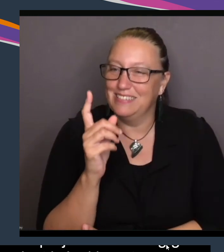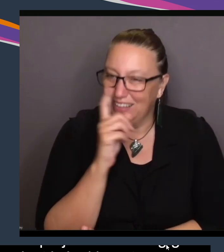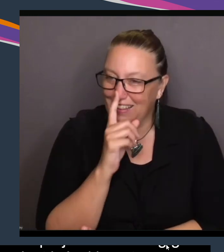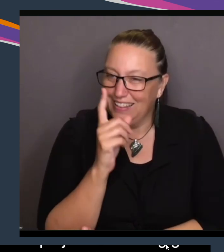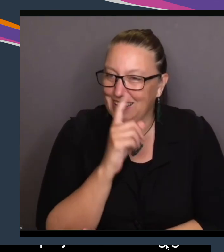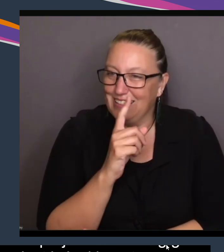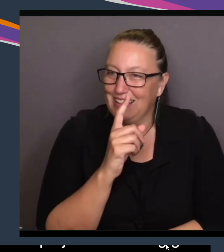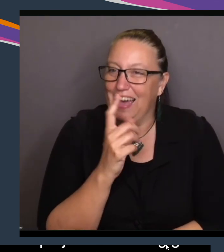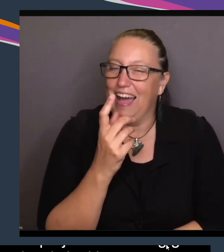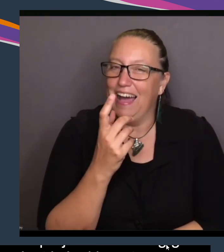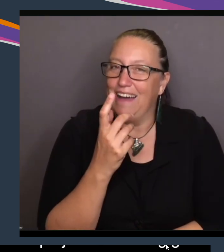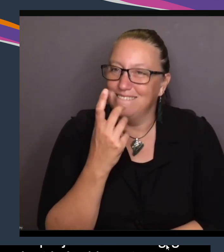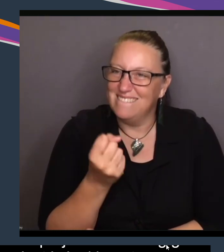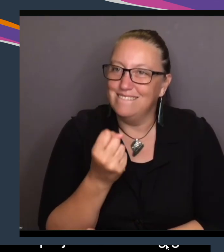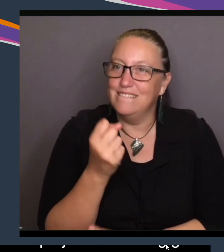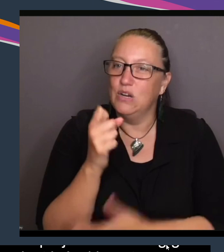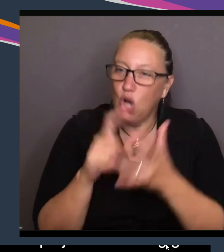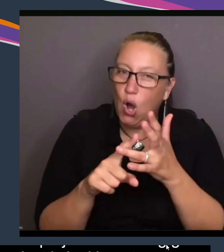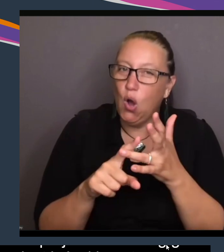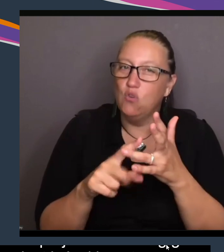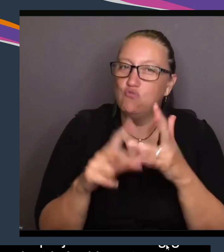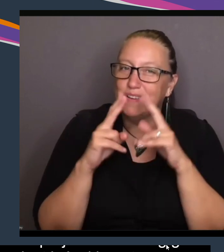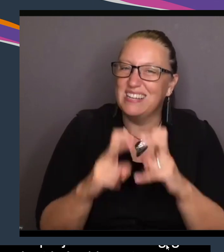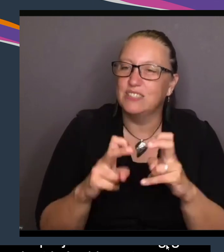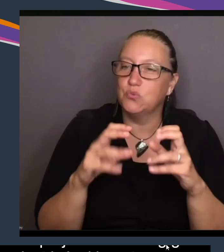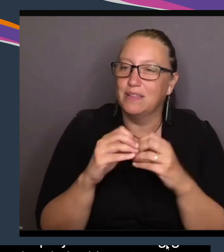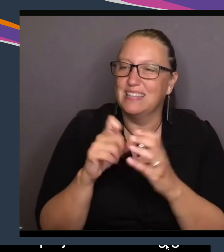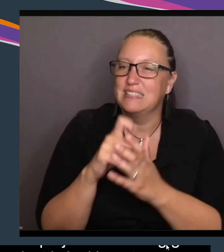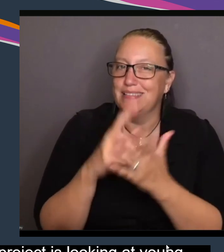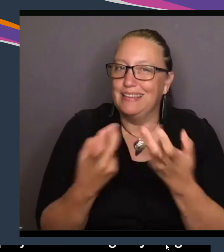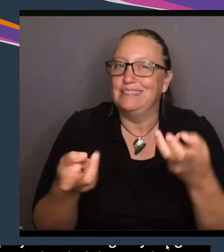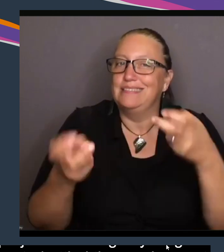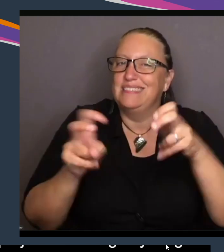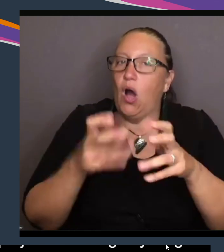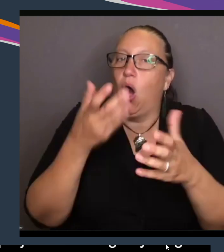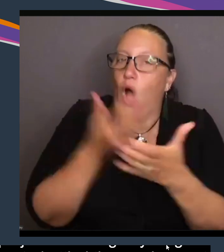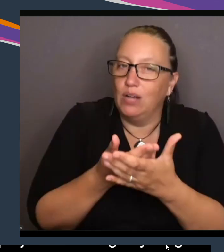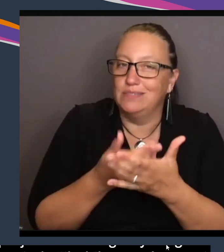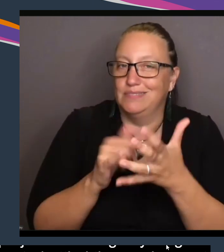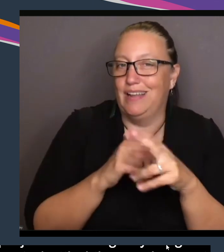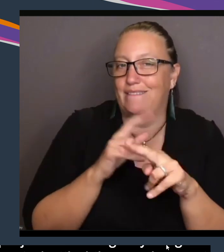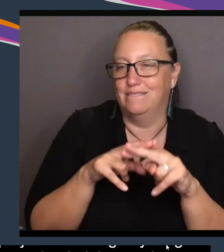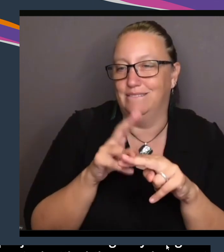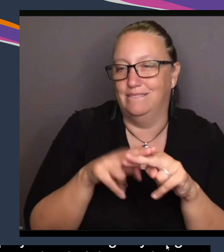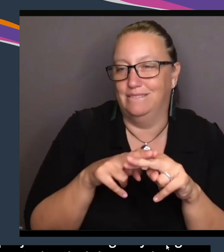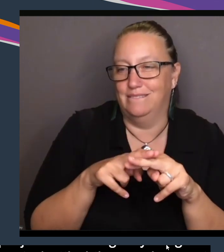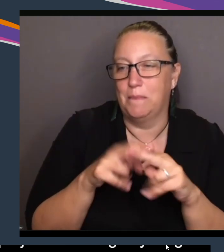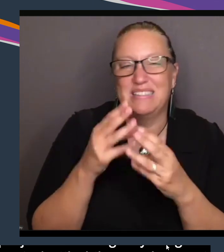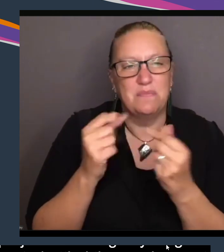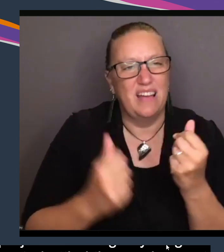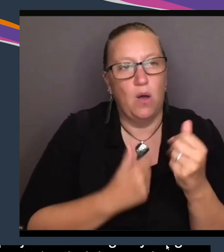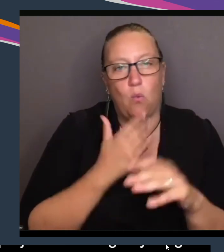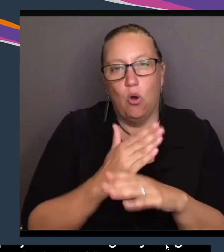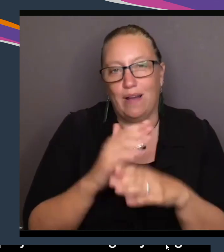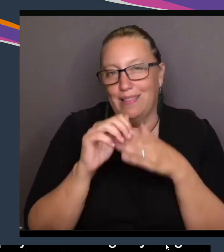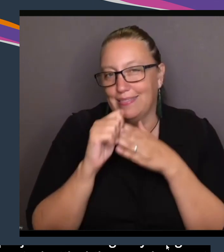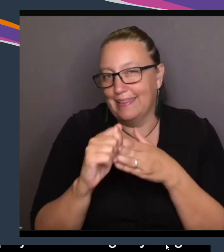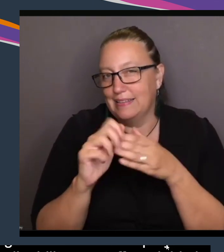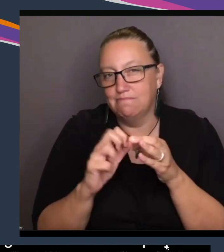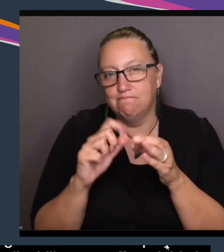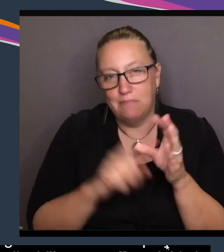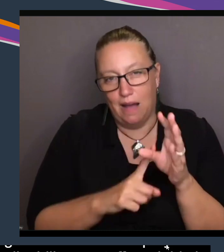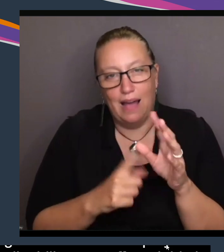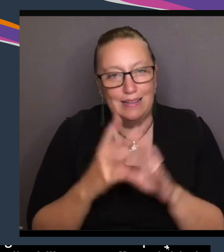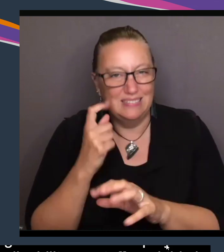with disability on staff, and this is some of the structural barriers. But really, some of our work is leading by example too, and we want to